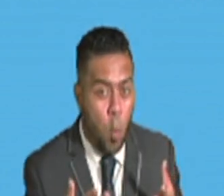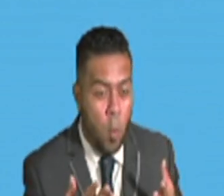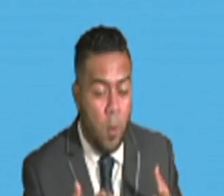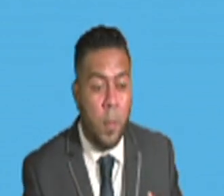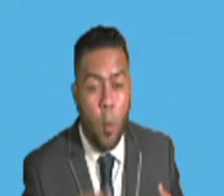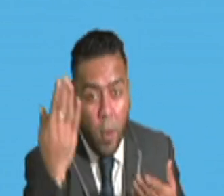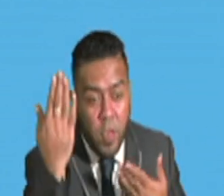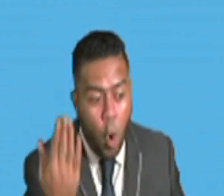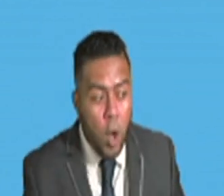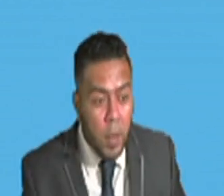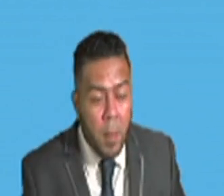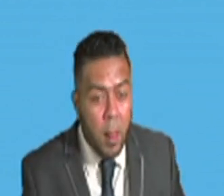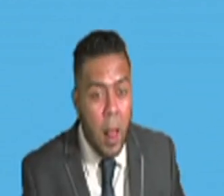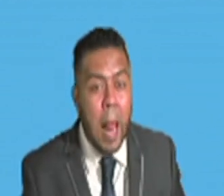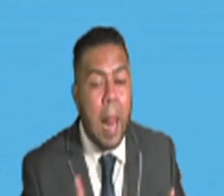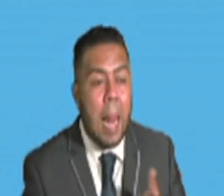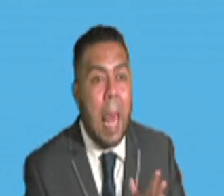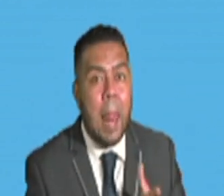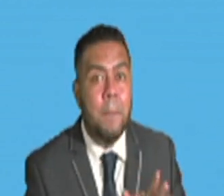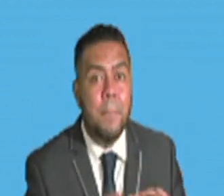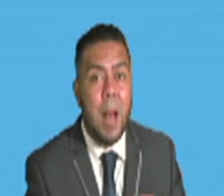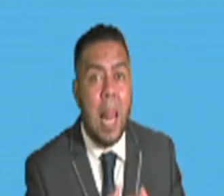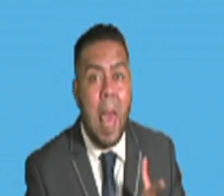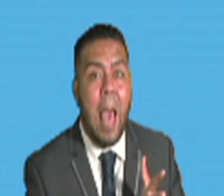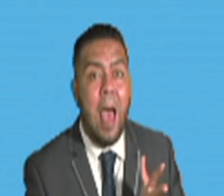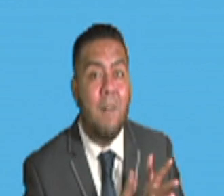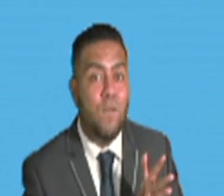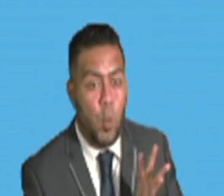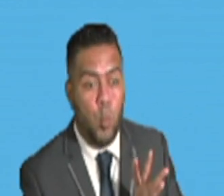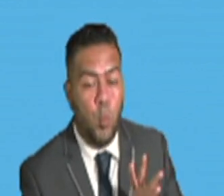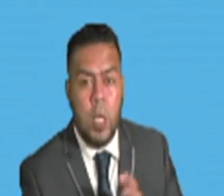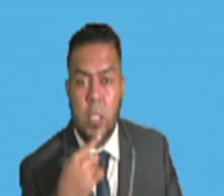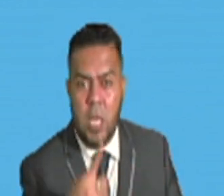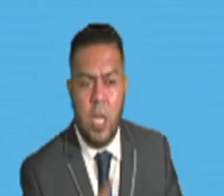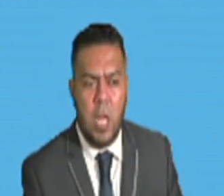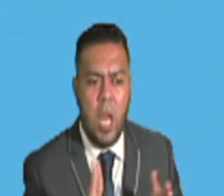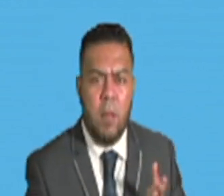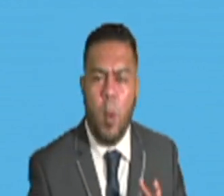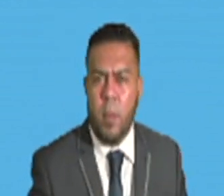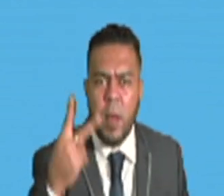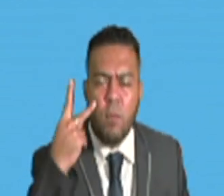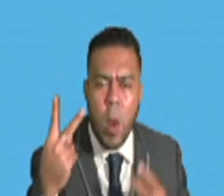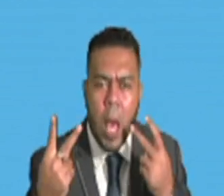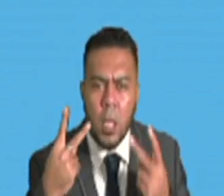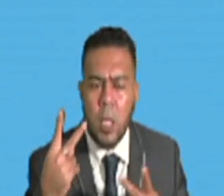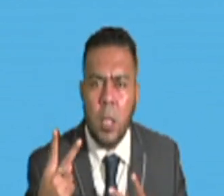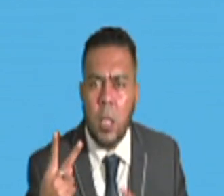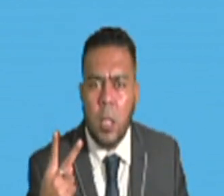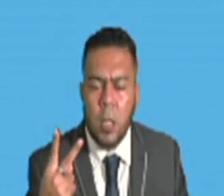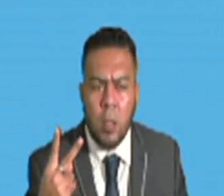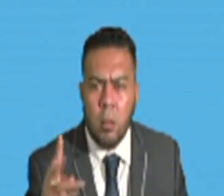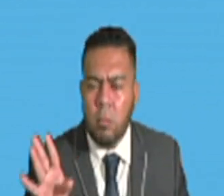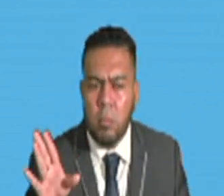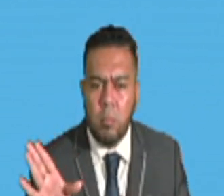Lalam Balavu made those statements about NFP and Labour being Bulangi parties,